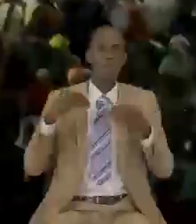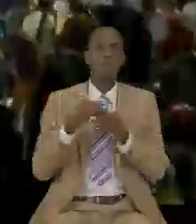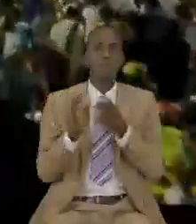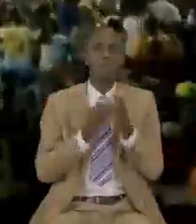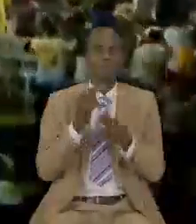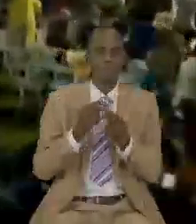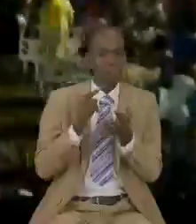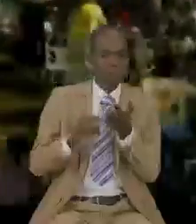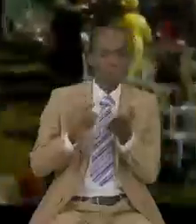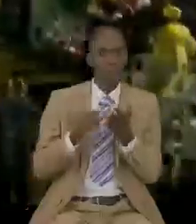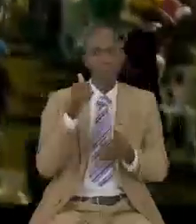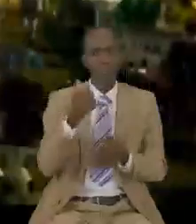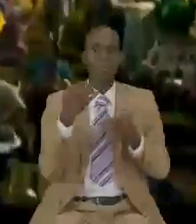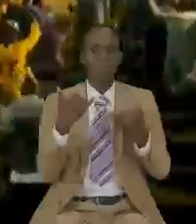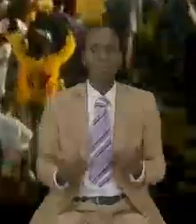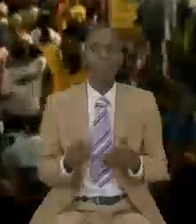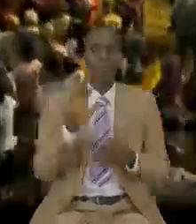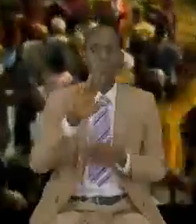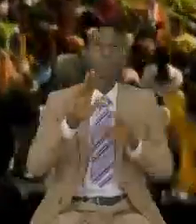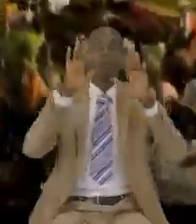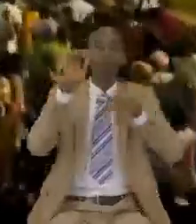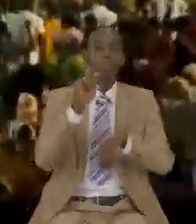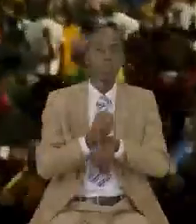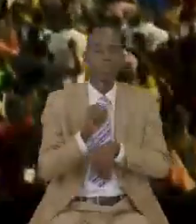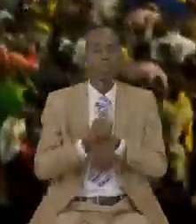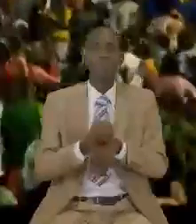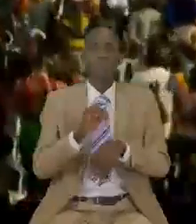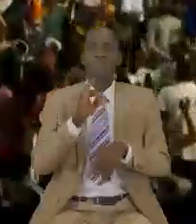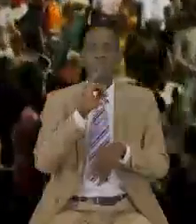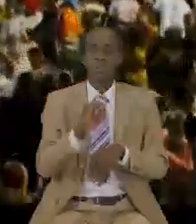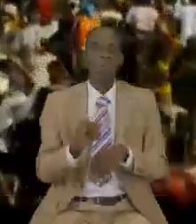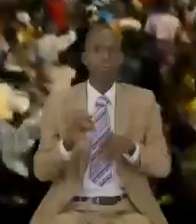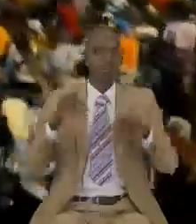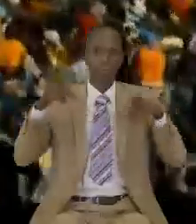up now. Your miracle is present,